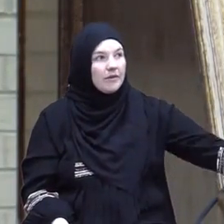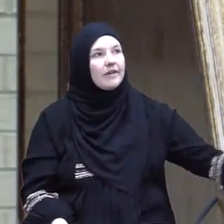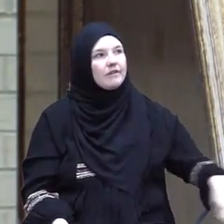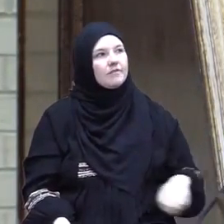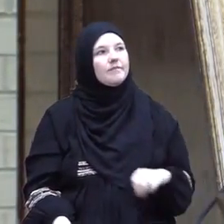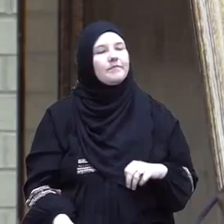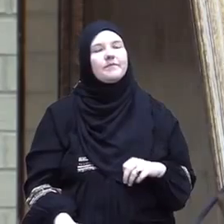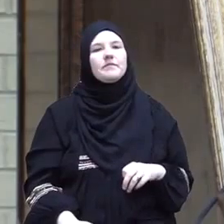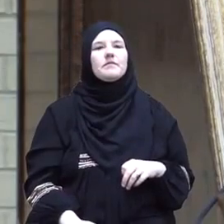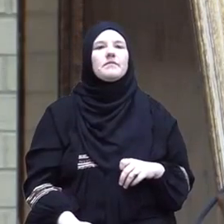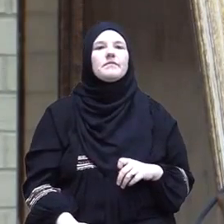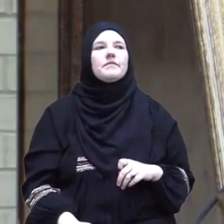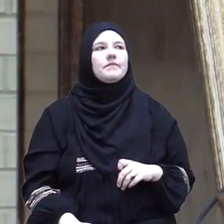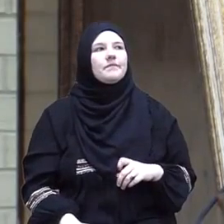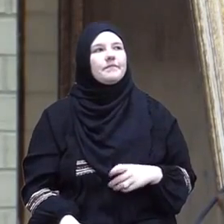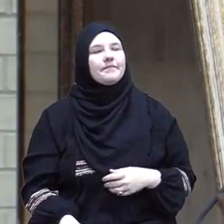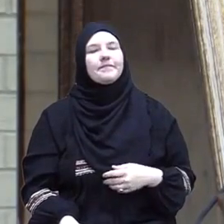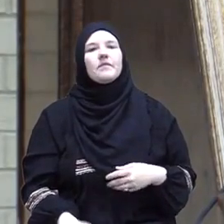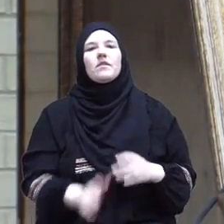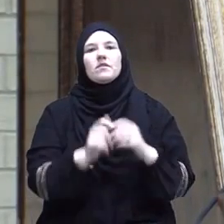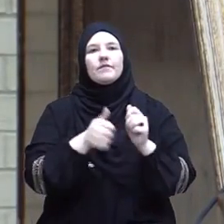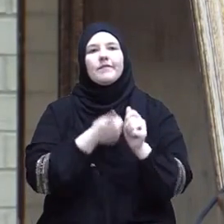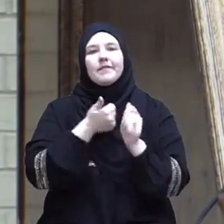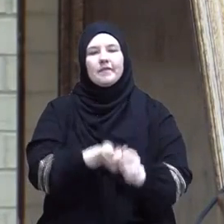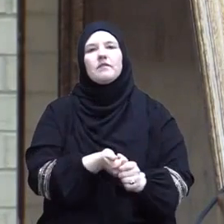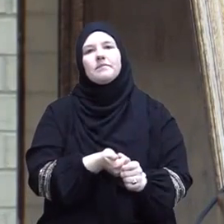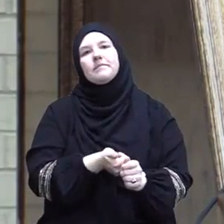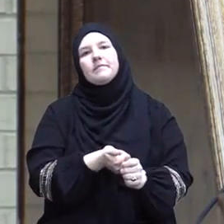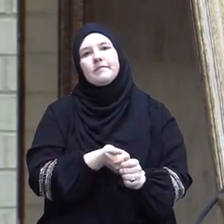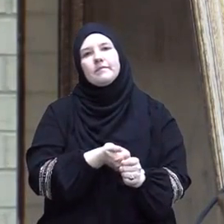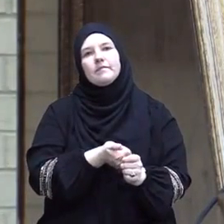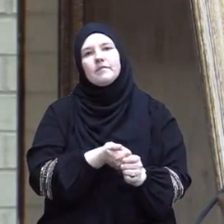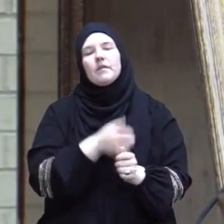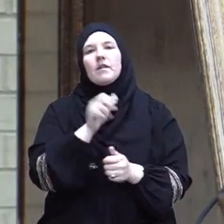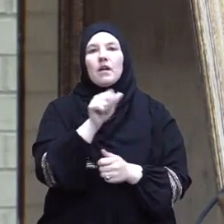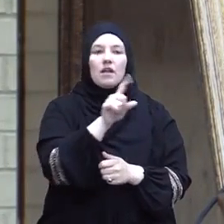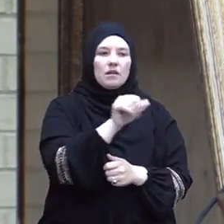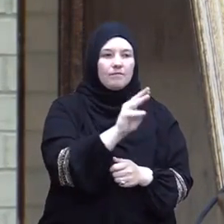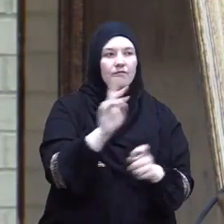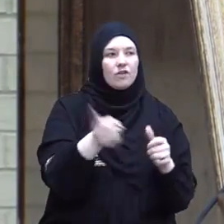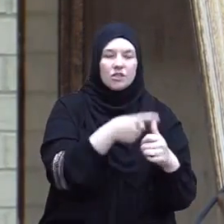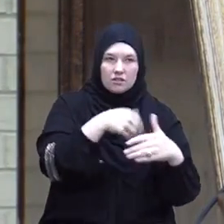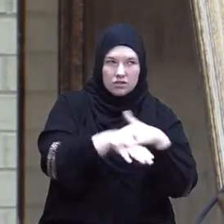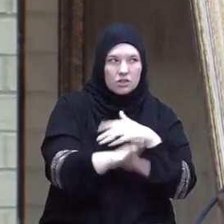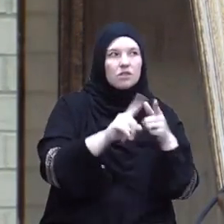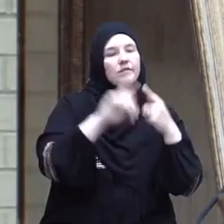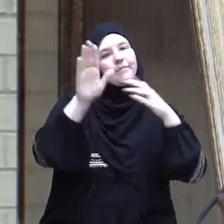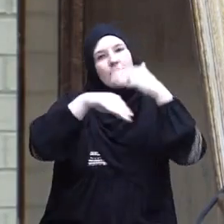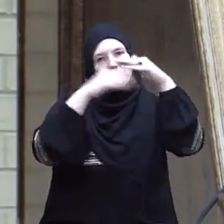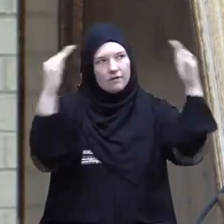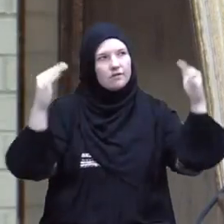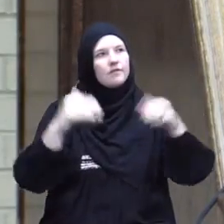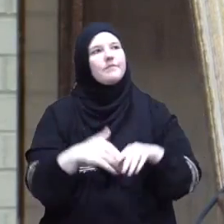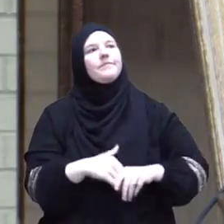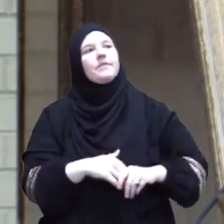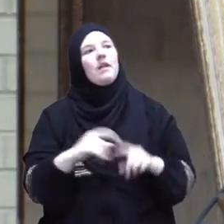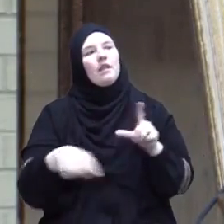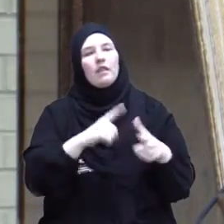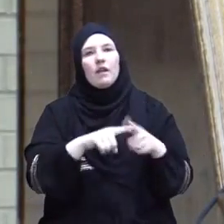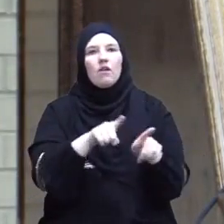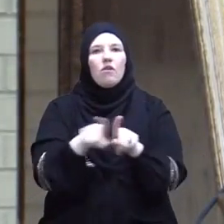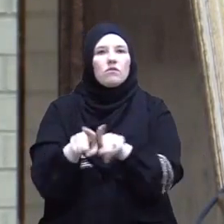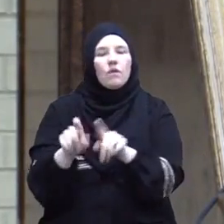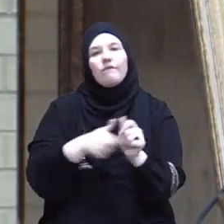ultimate invitation is to follow Adam's footsteps in his first entry into paradise and to follow